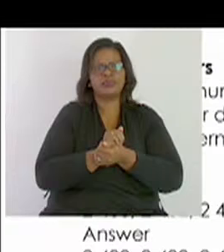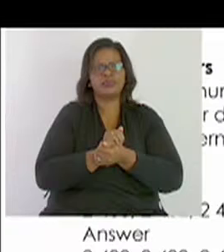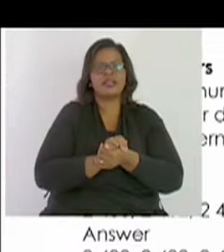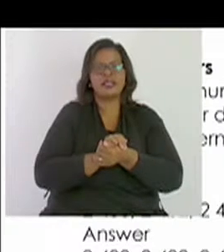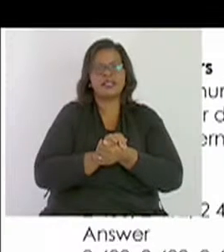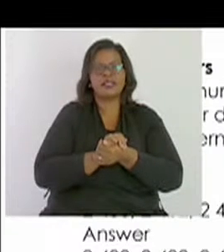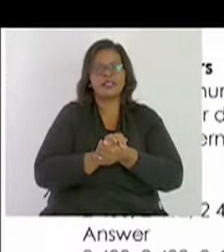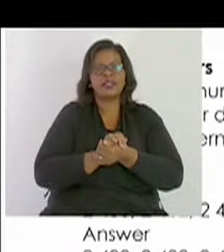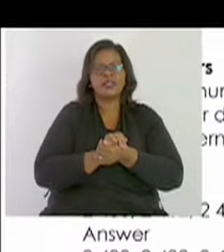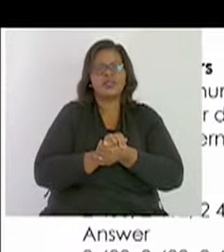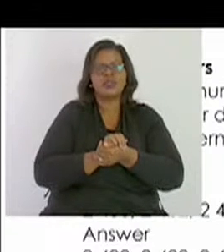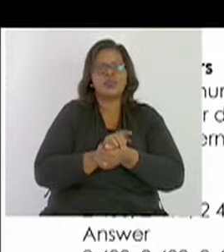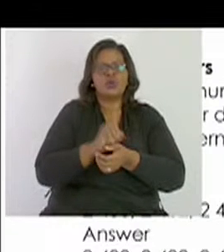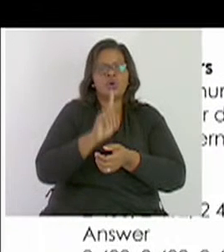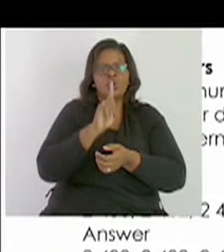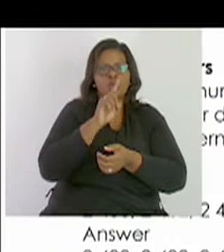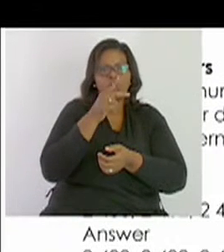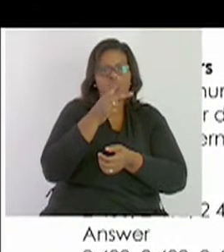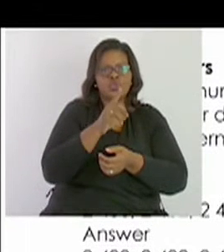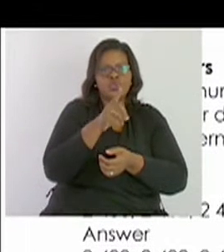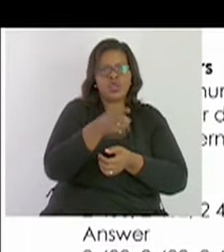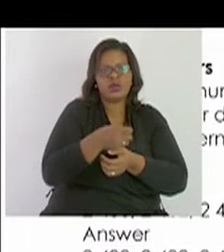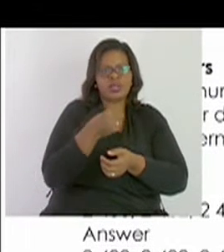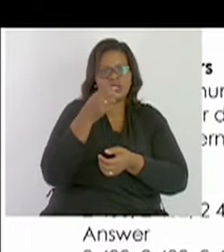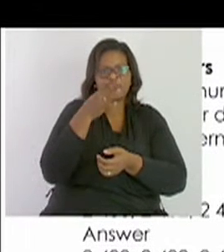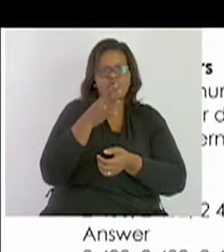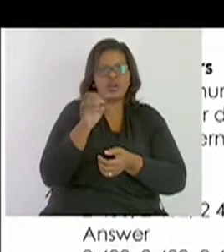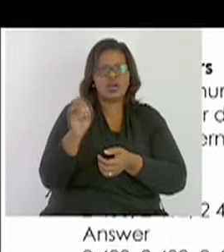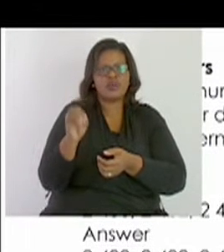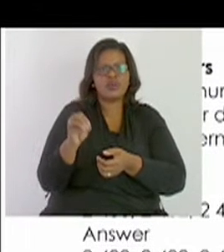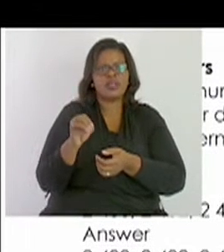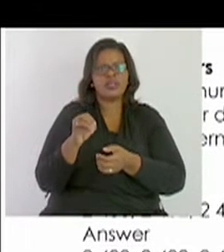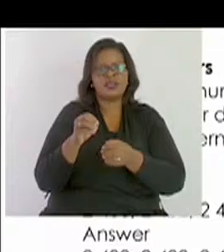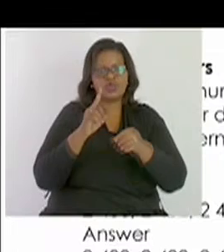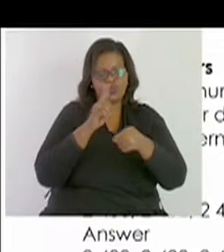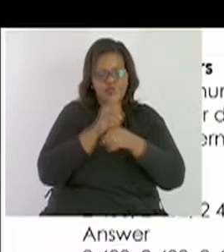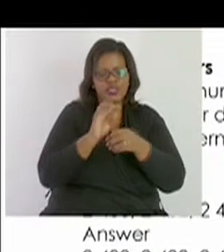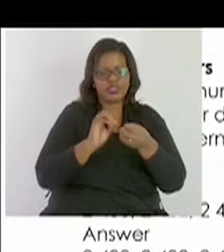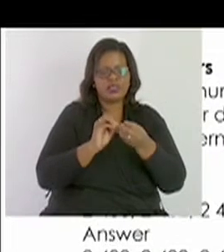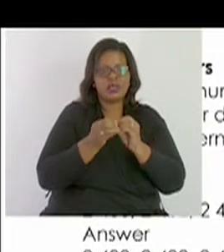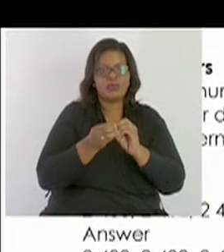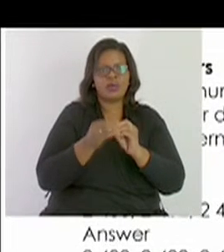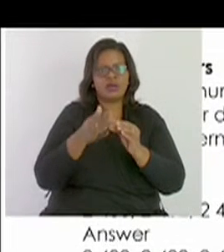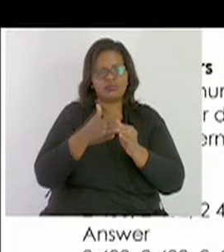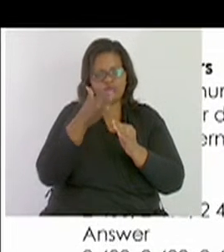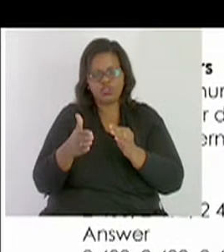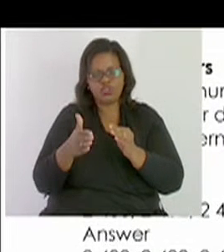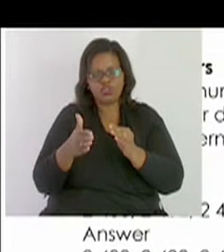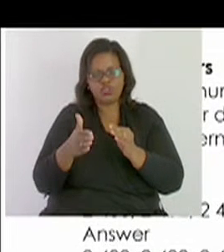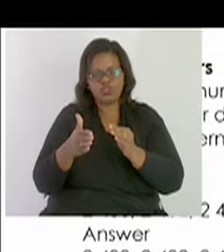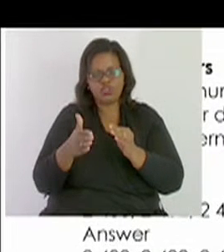We are having 2,400 as our first term, followed by